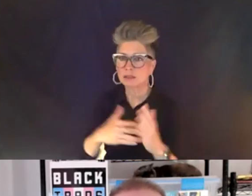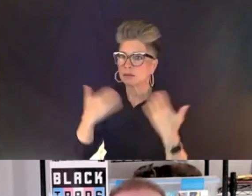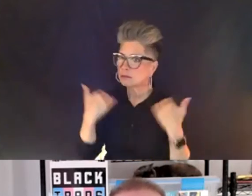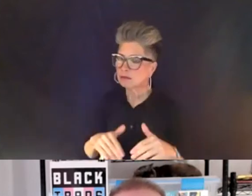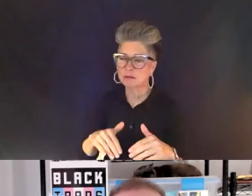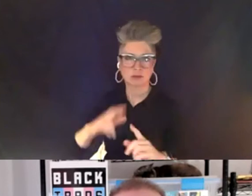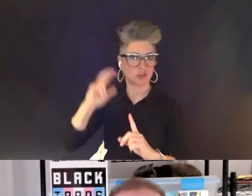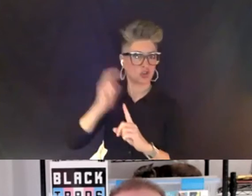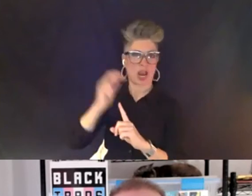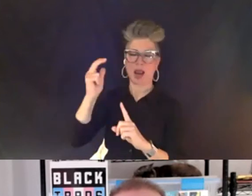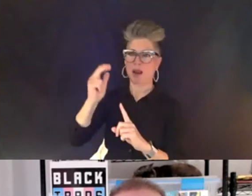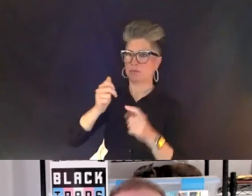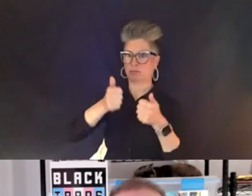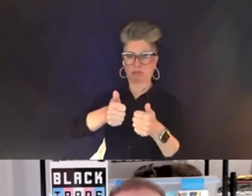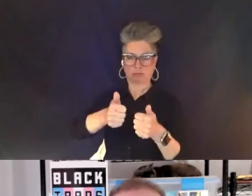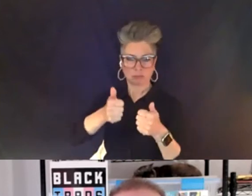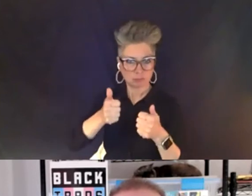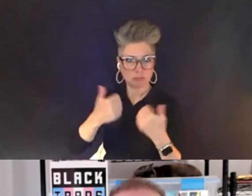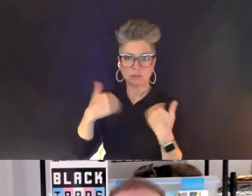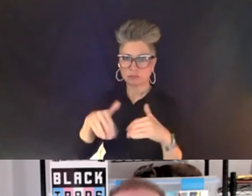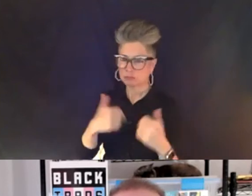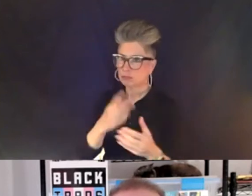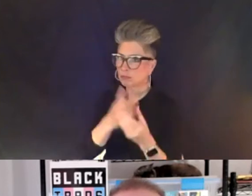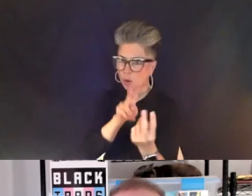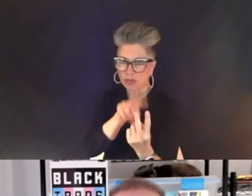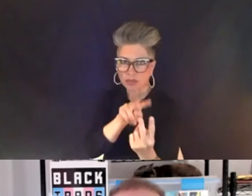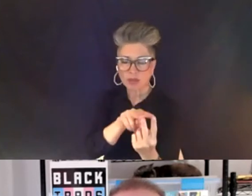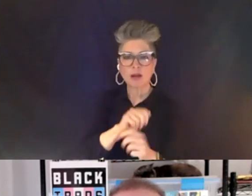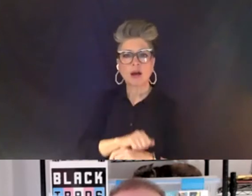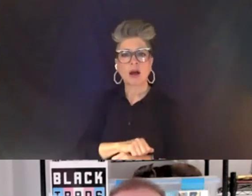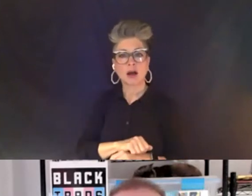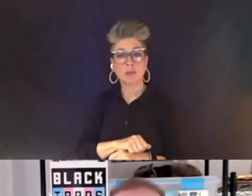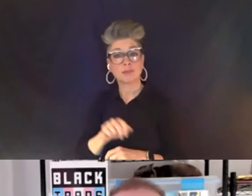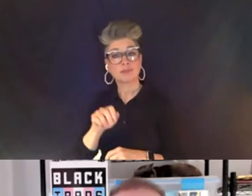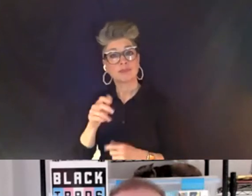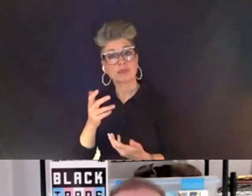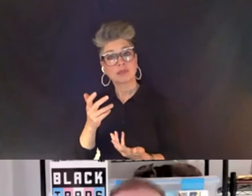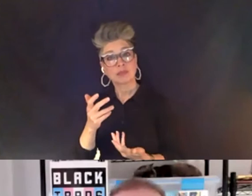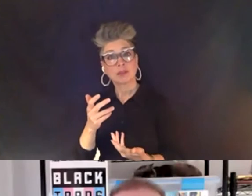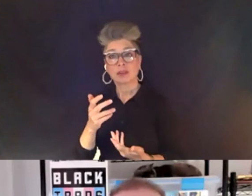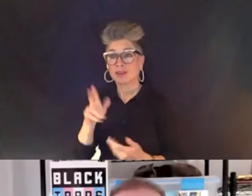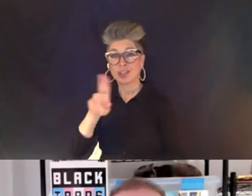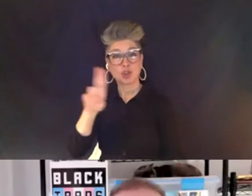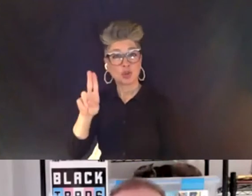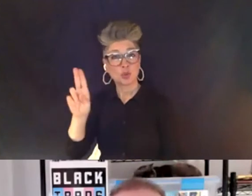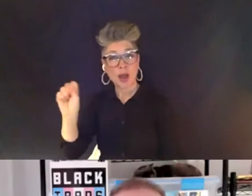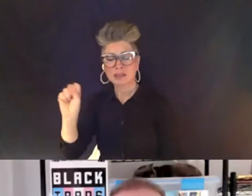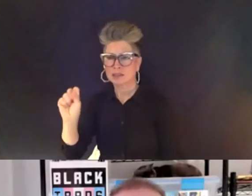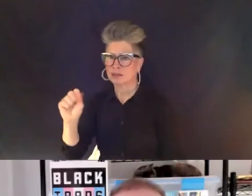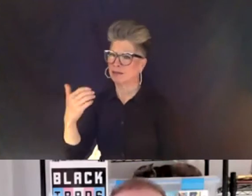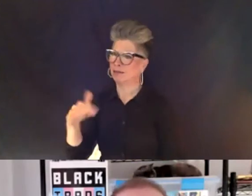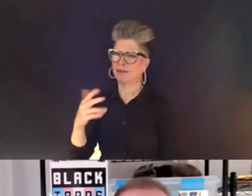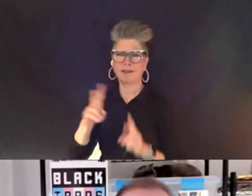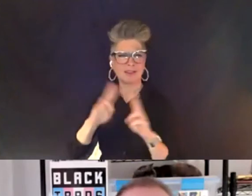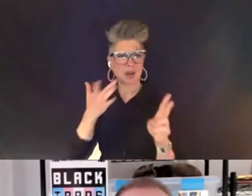We recognize too that in the United States, we're very lucky that we can social